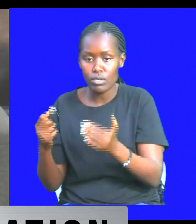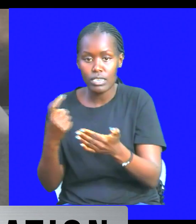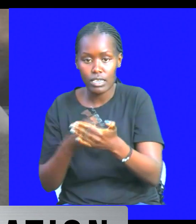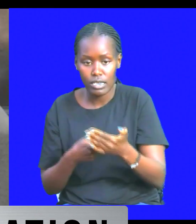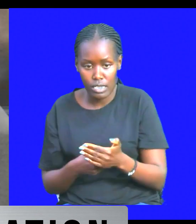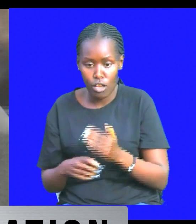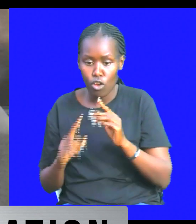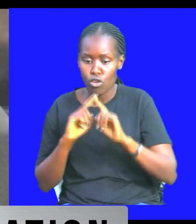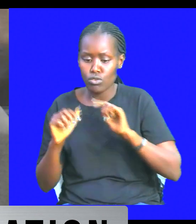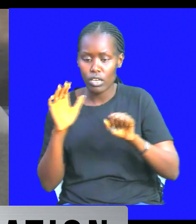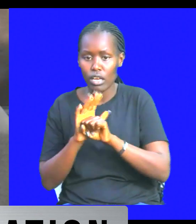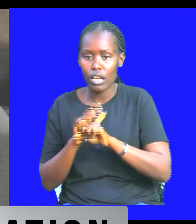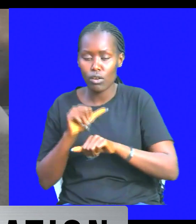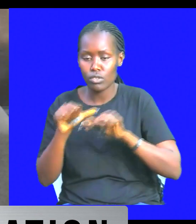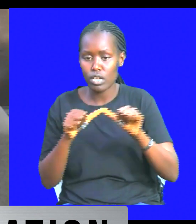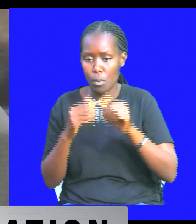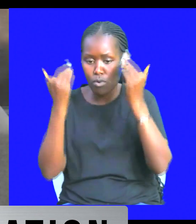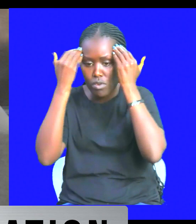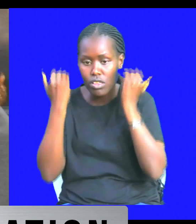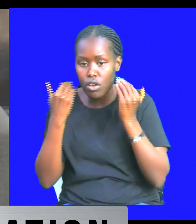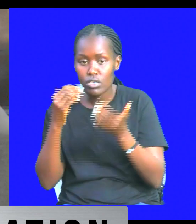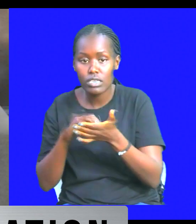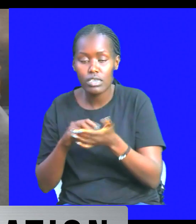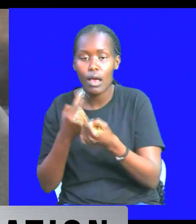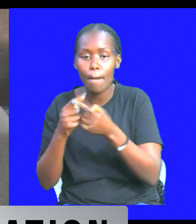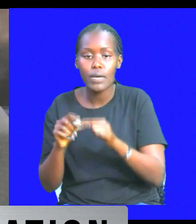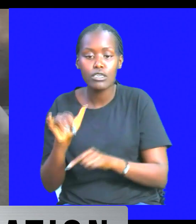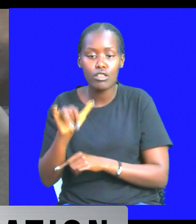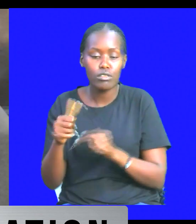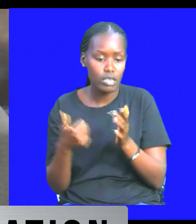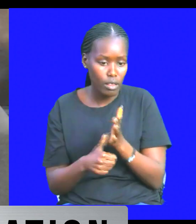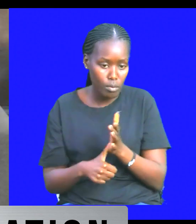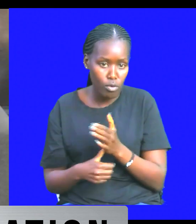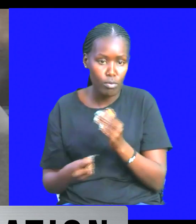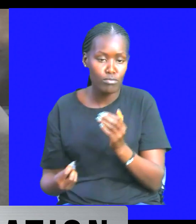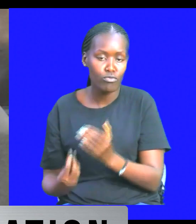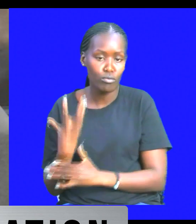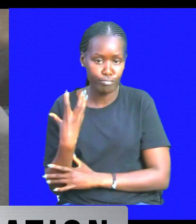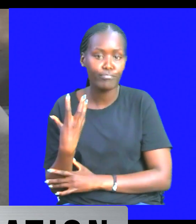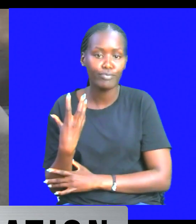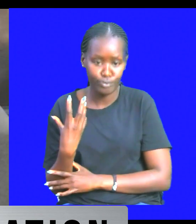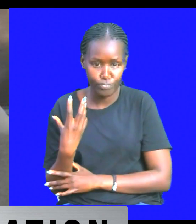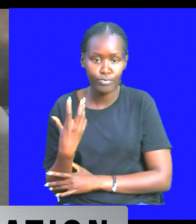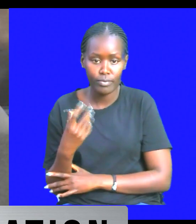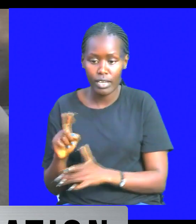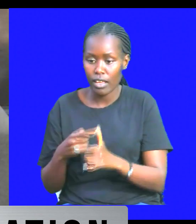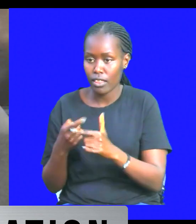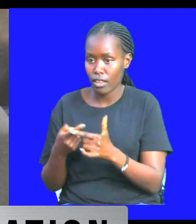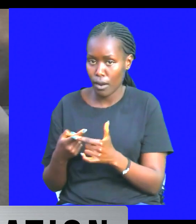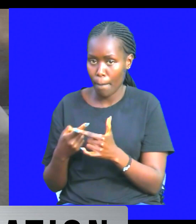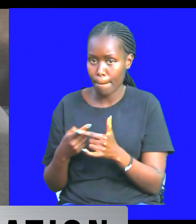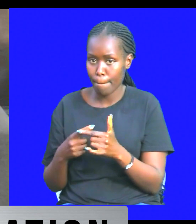the court case. It's still going on. But those are the issues that were coming up. Yeah, and then there was this